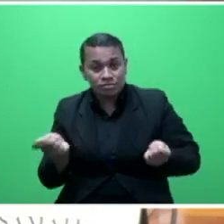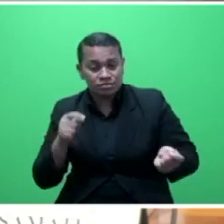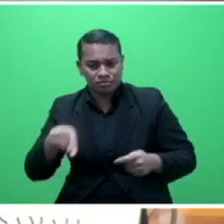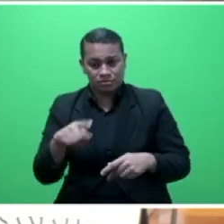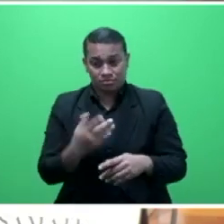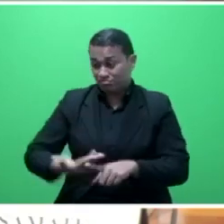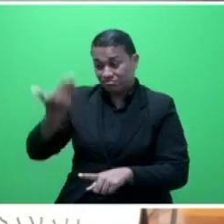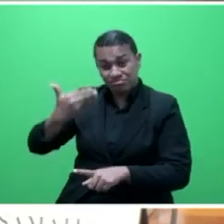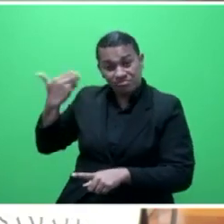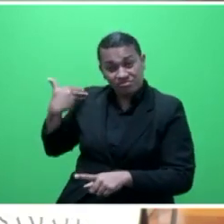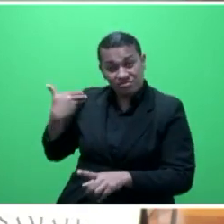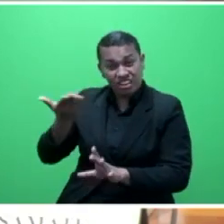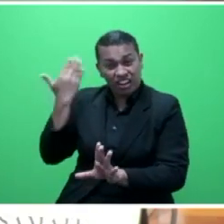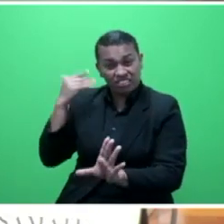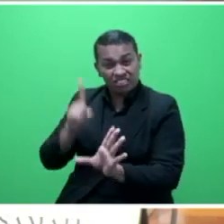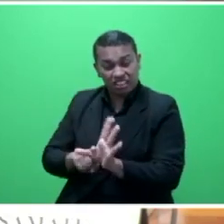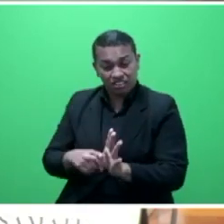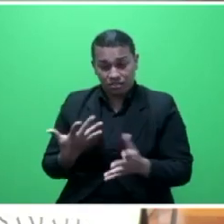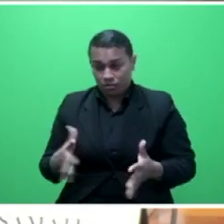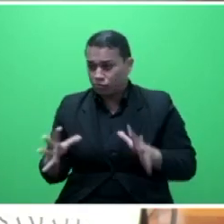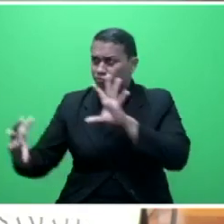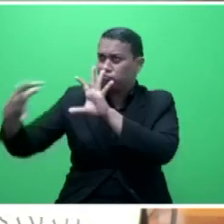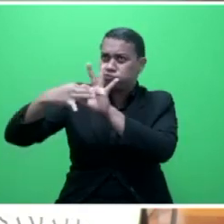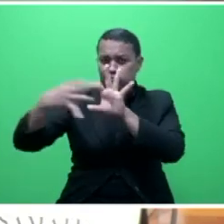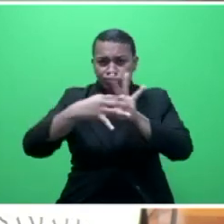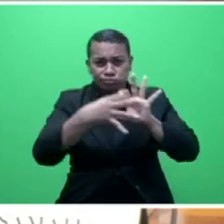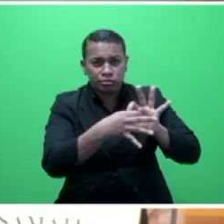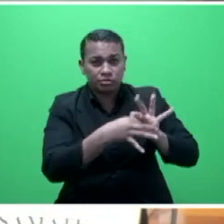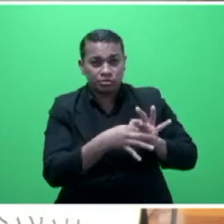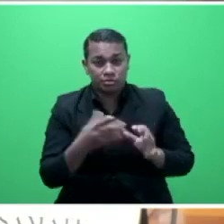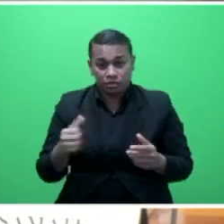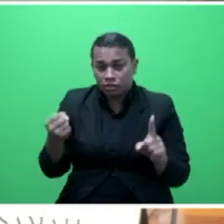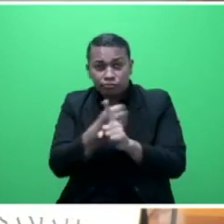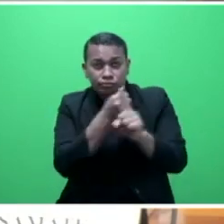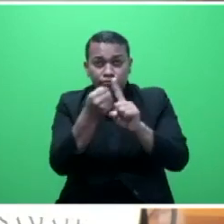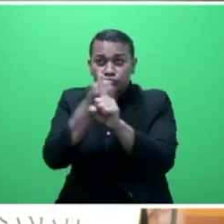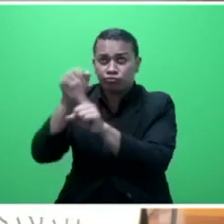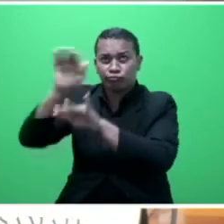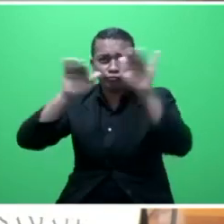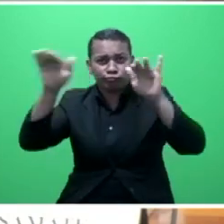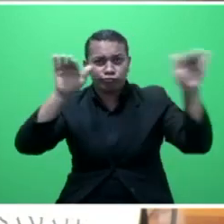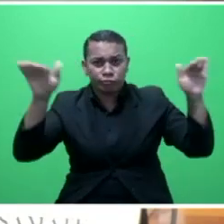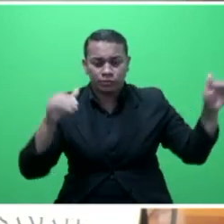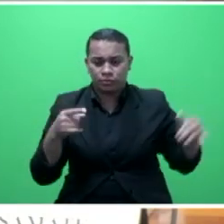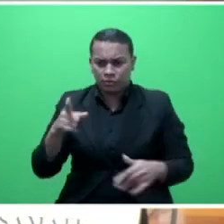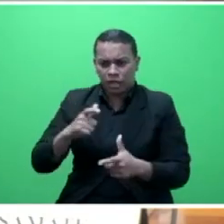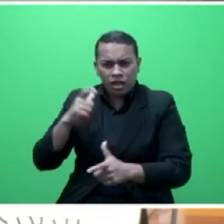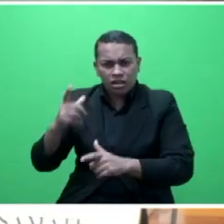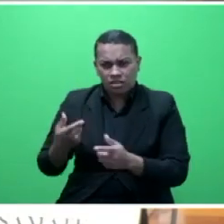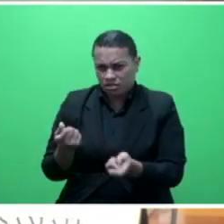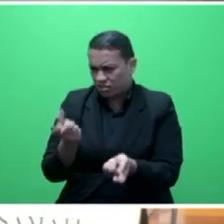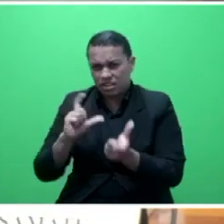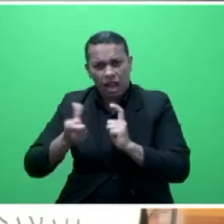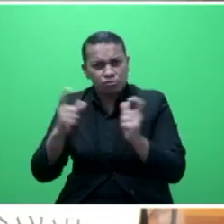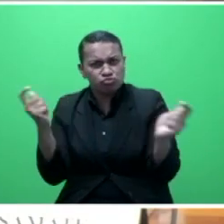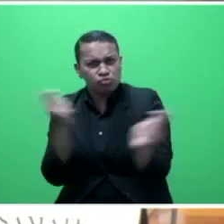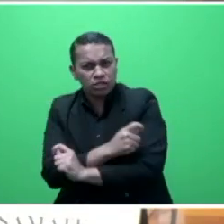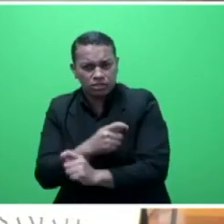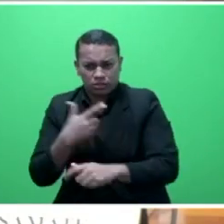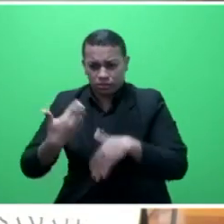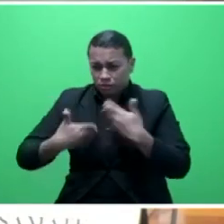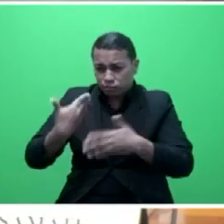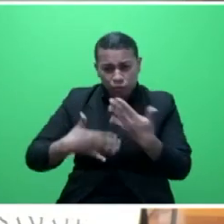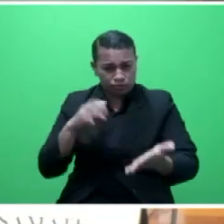fiscal consolidation. No easy task in the face of continuous climate catastrophe. We laid out a detailed,